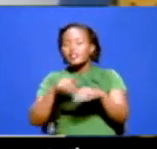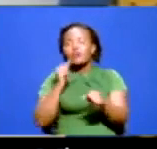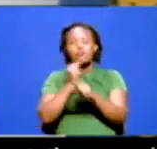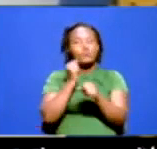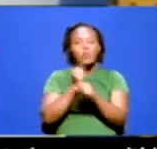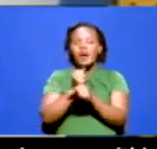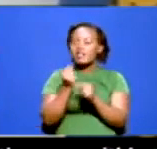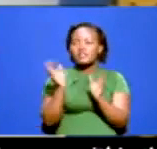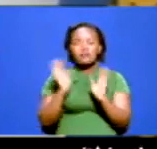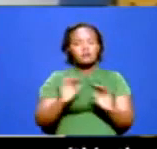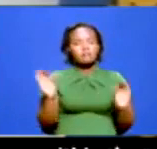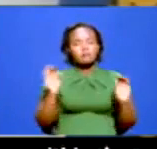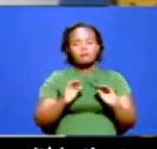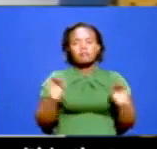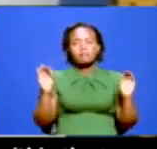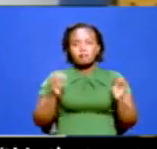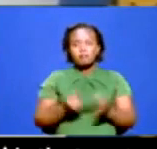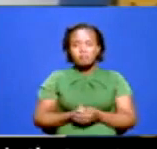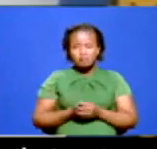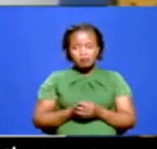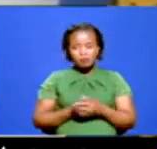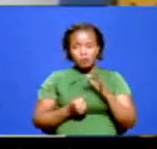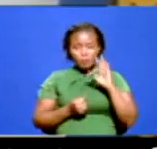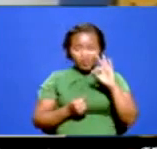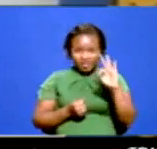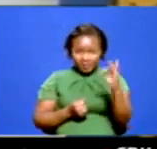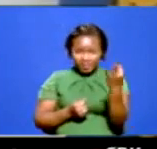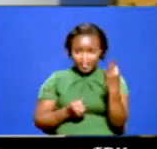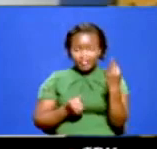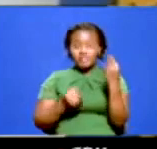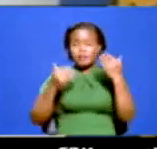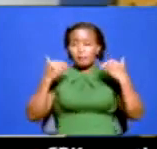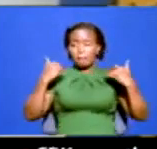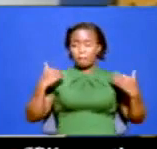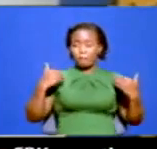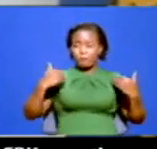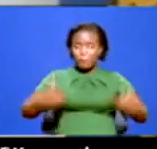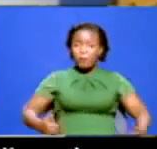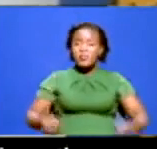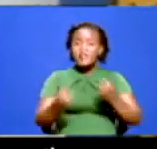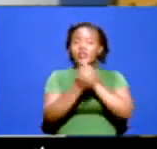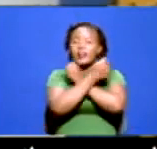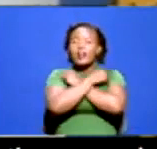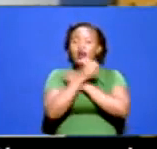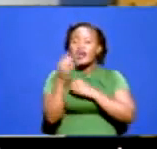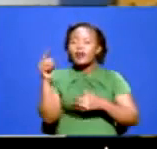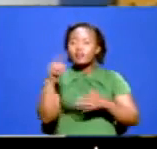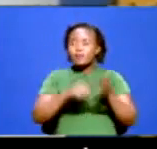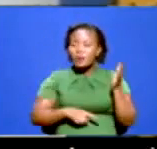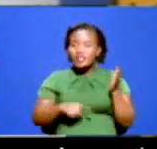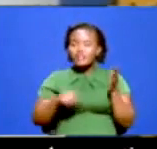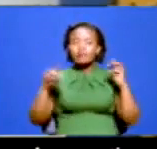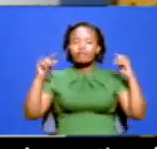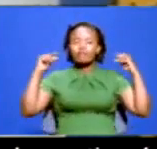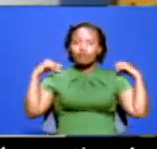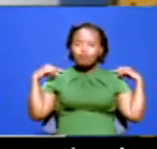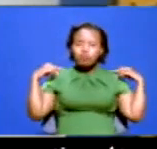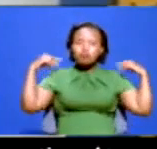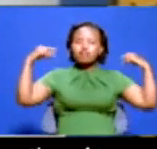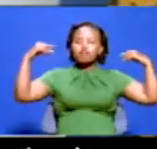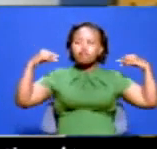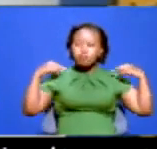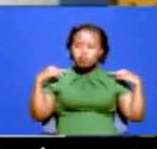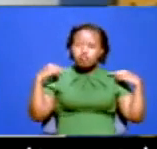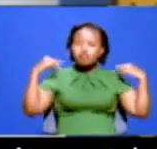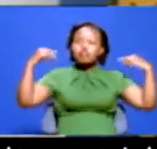office. Thirdly, the CDF loves to keep fit. I think all